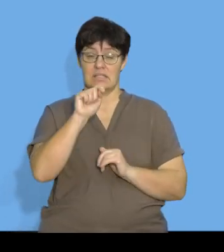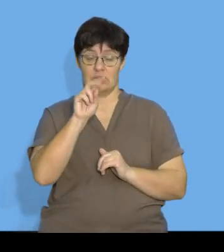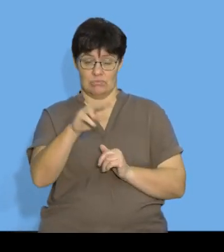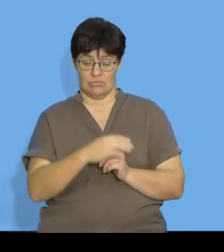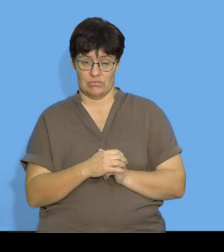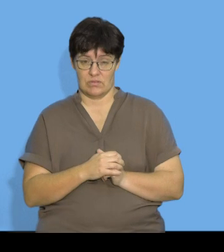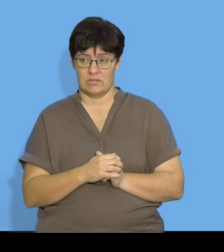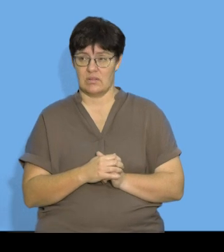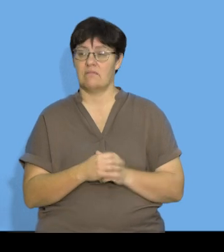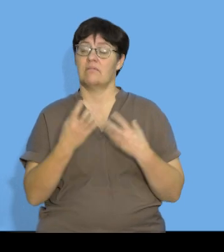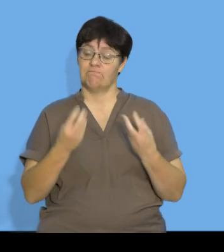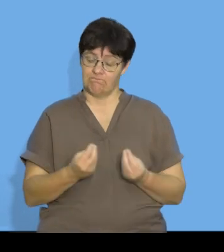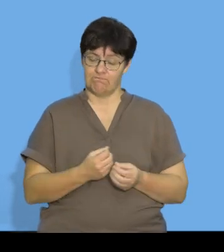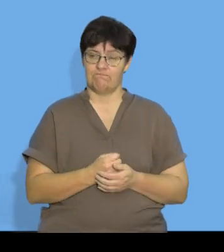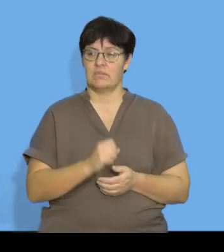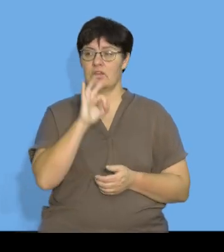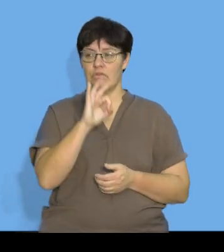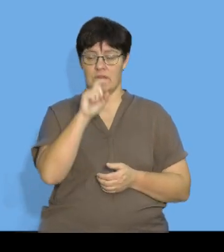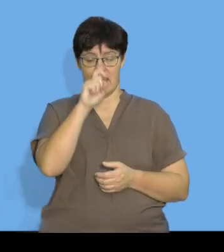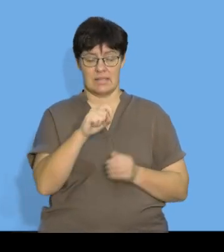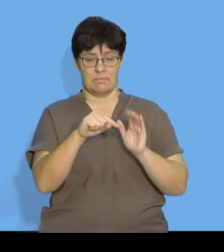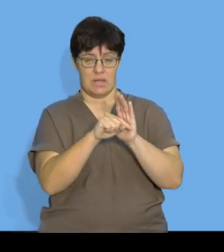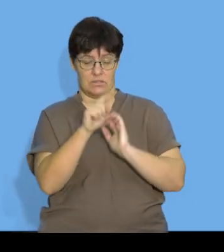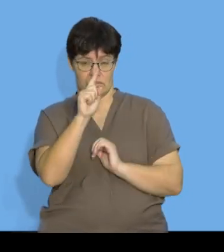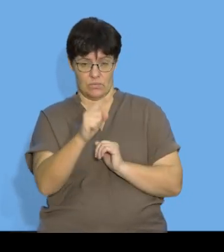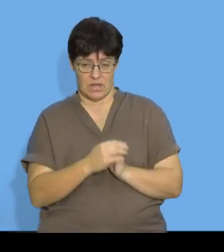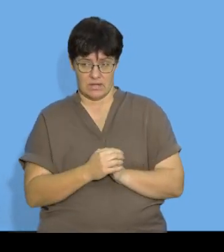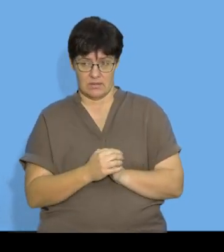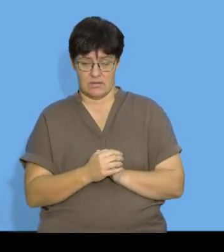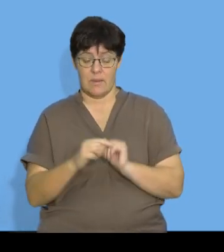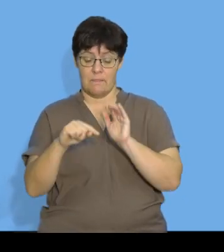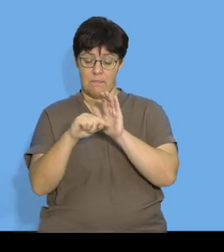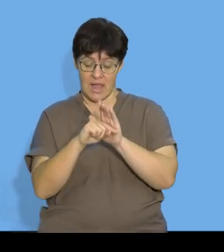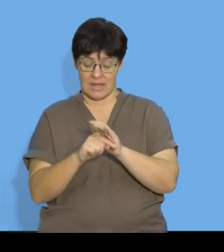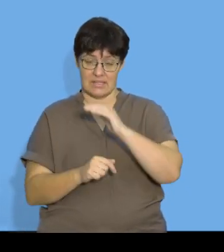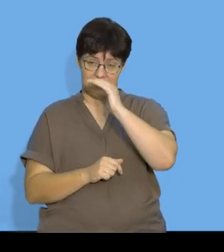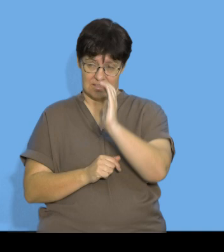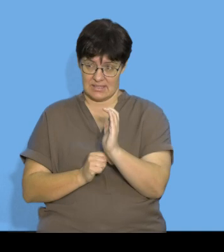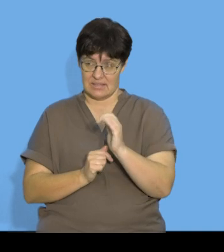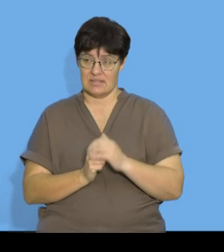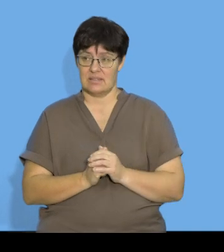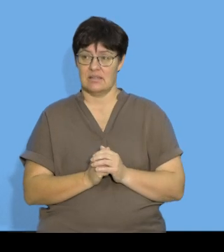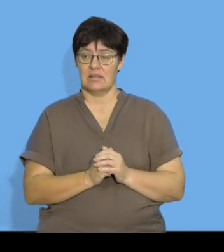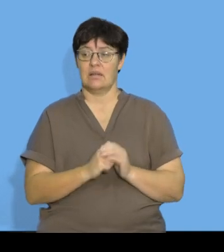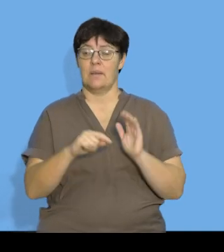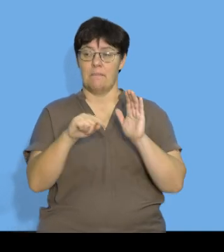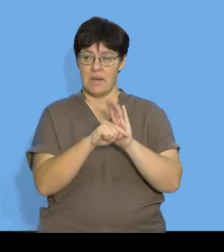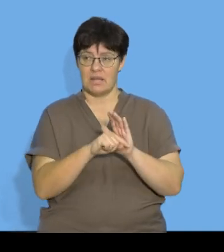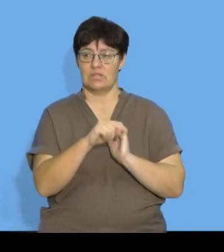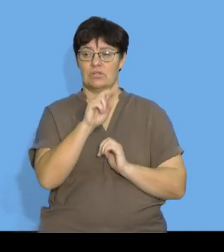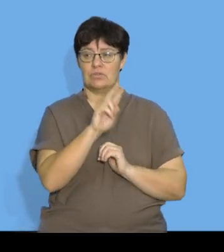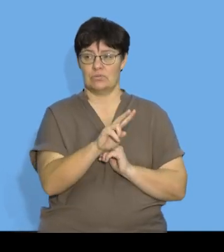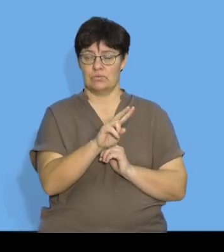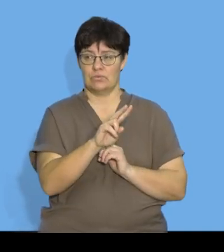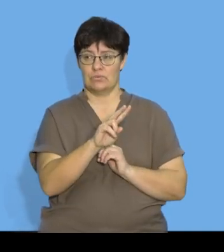T2. I'm going to have 3x minus 1. Then I'm going to subtract term 2. Please make sure